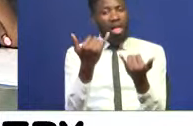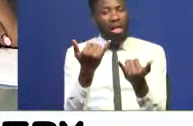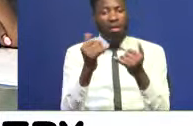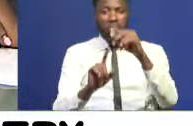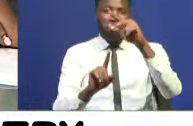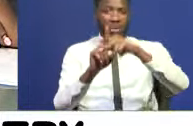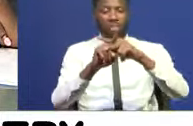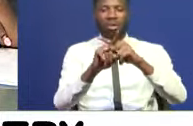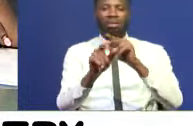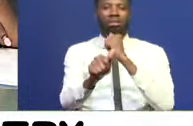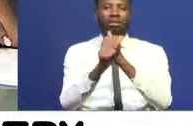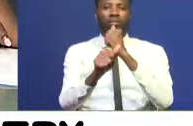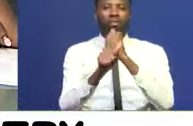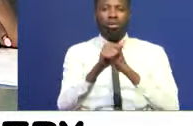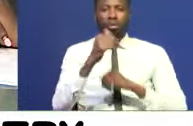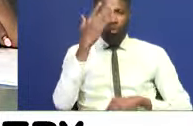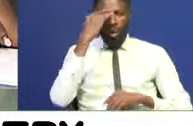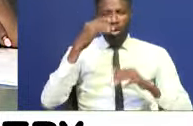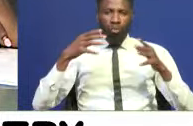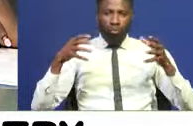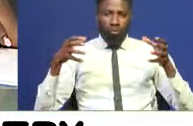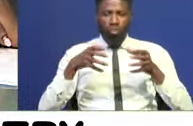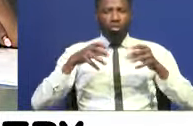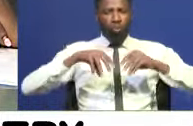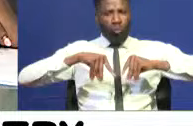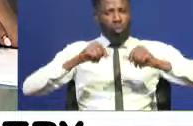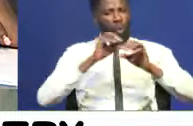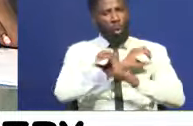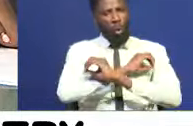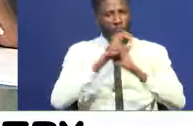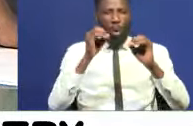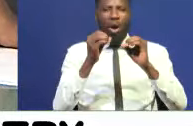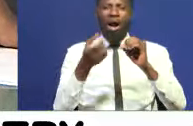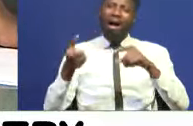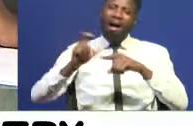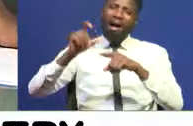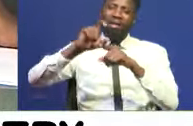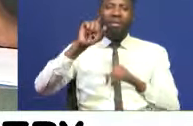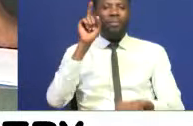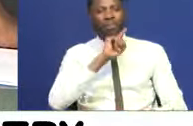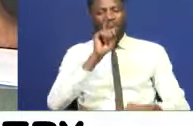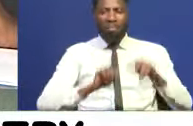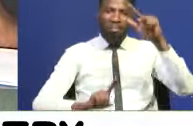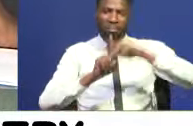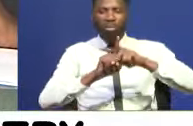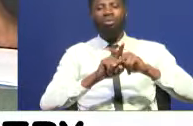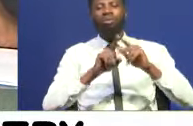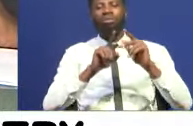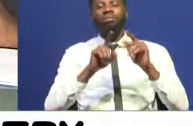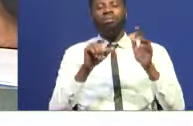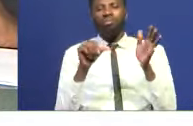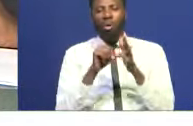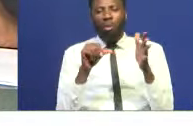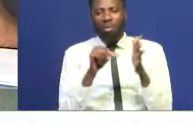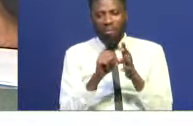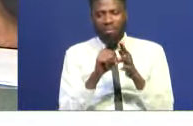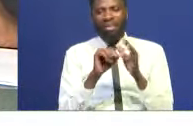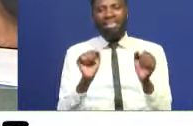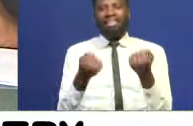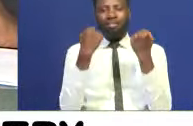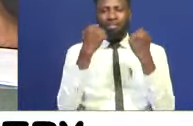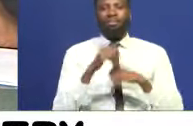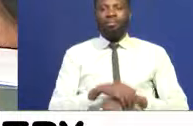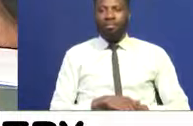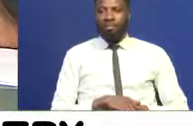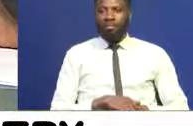an increase in quacks in the sector, raising safety questions in the industry. According to AIK